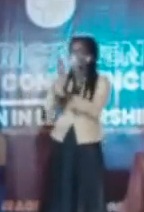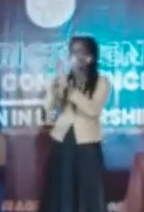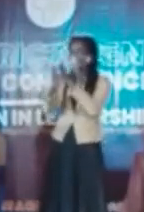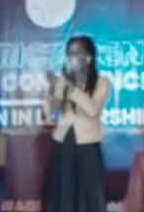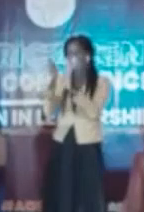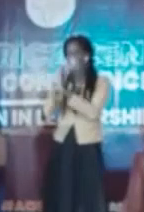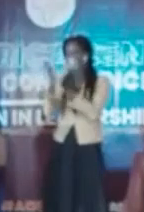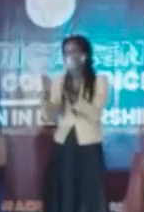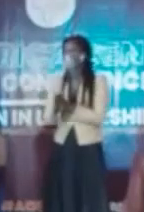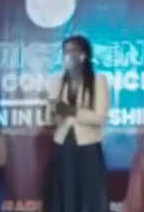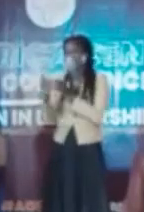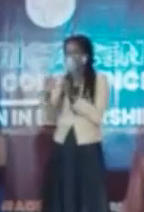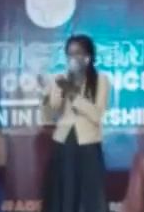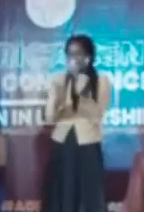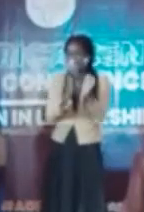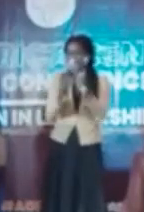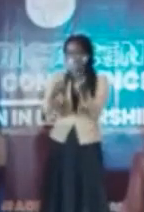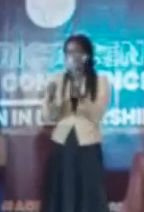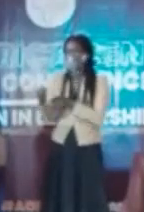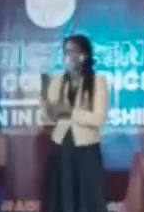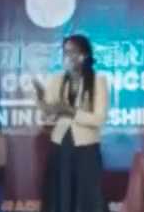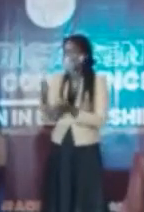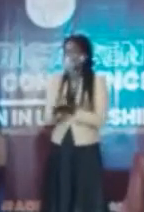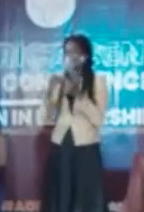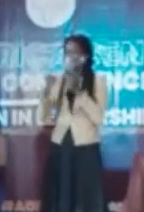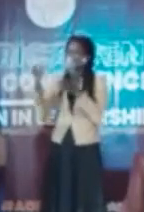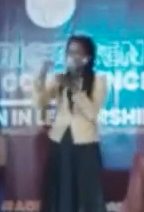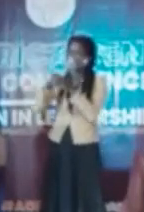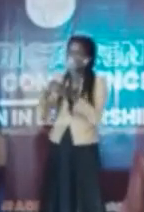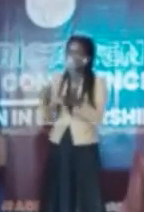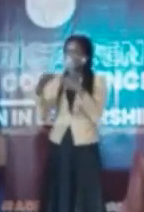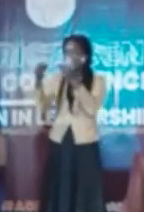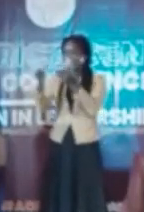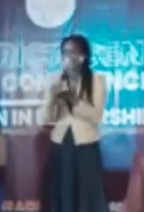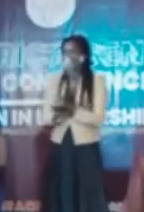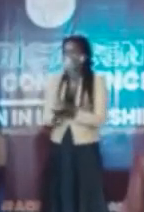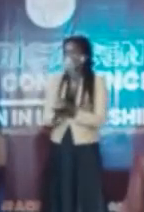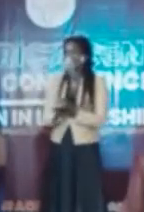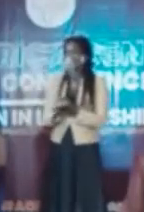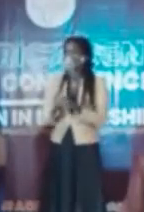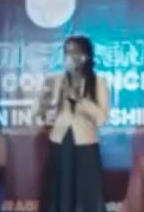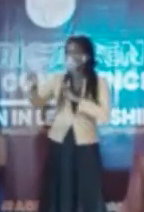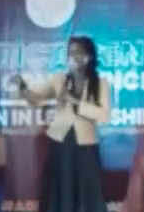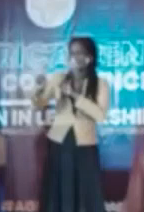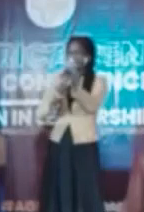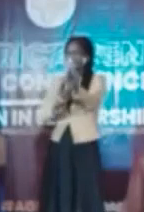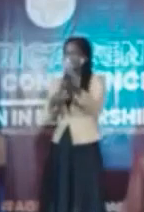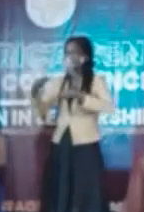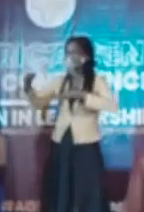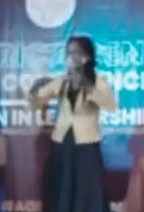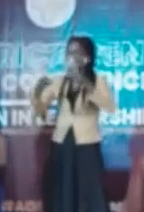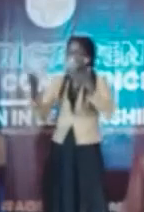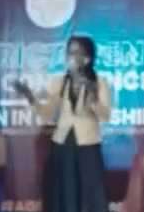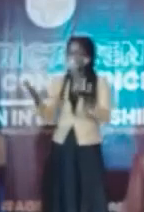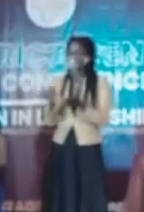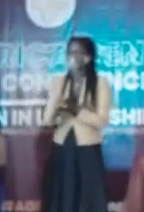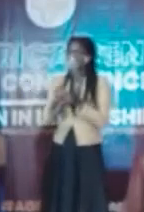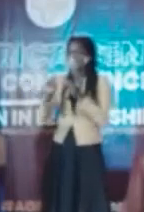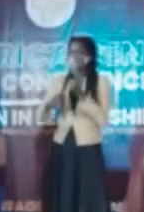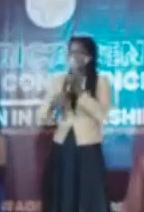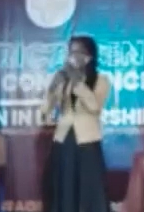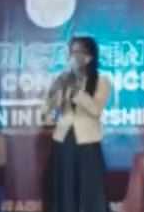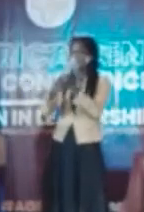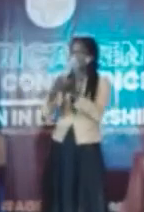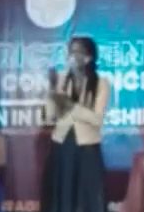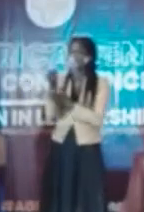agriculture related areas. It can also include provision of extension services, but also support to